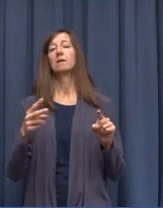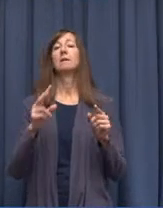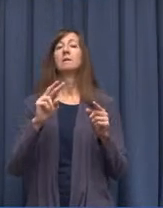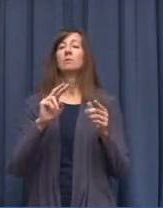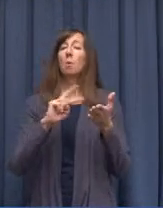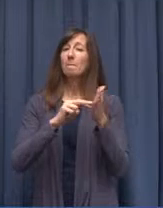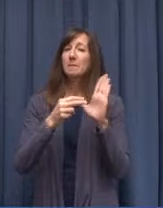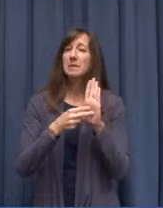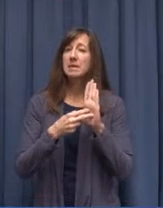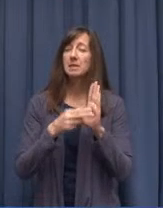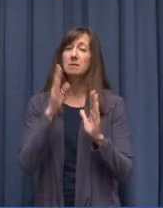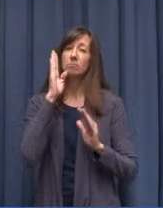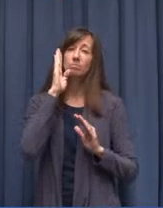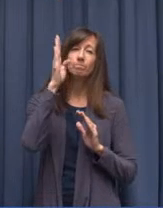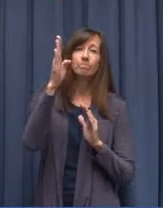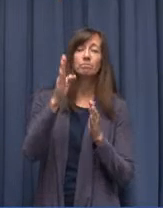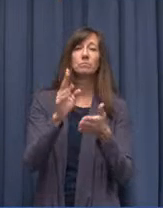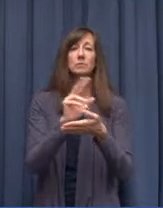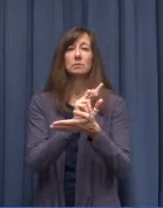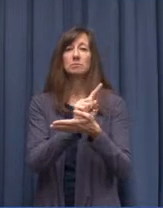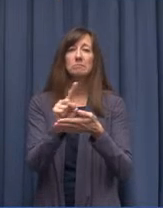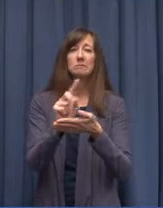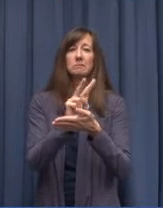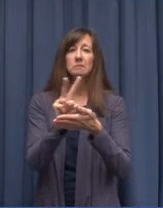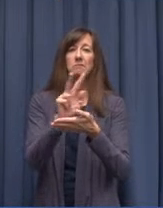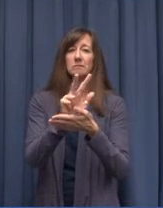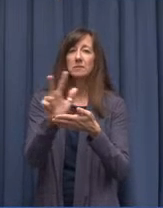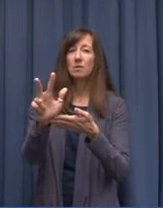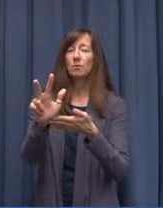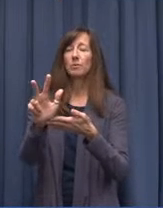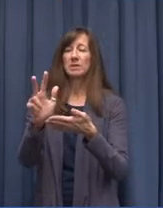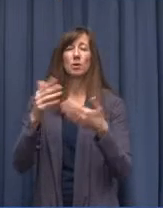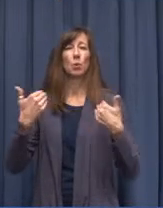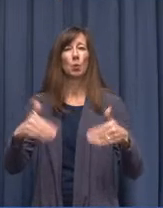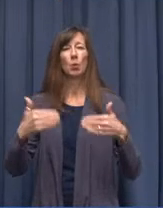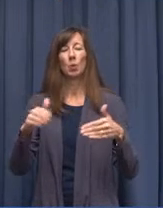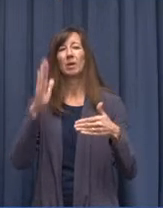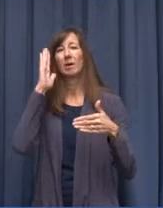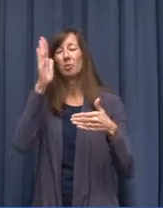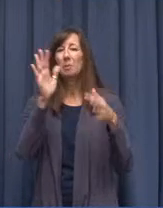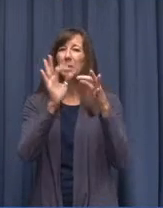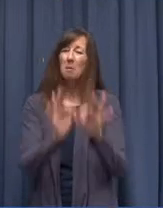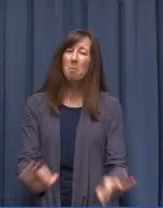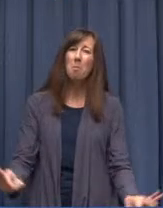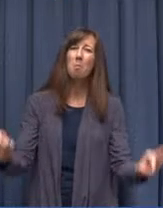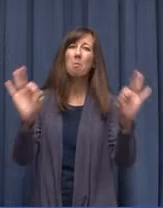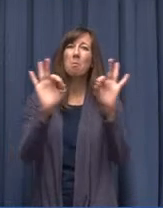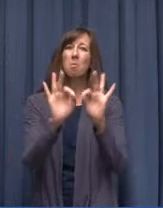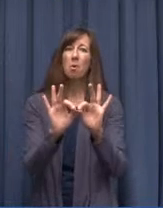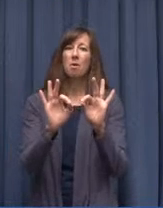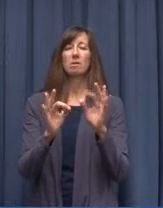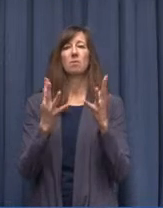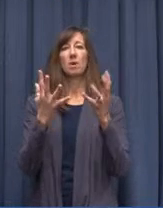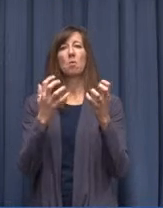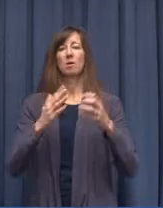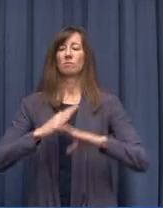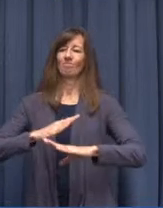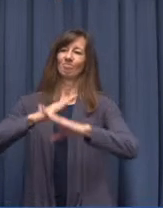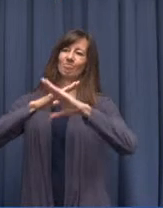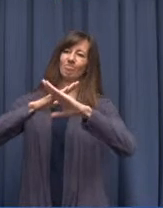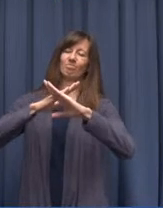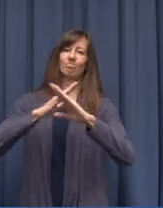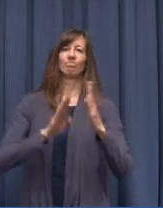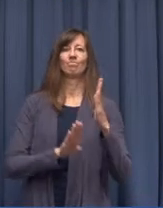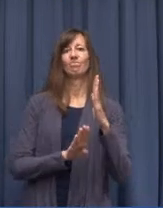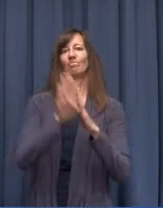of controlling and slowing the spread and really blunting a second wave so that it doesn't look as steep as